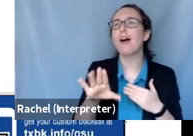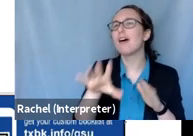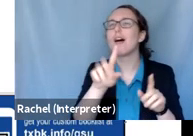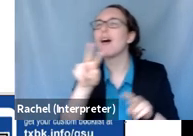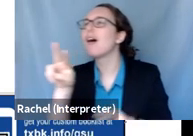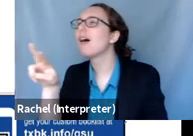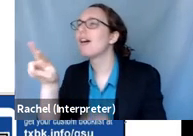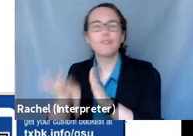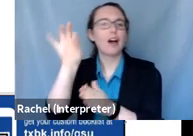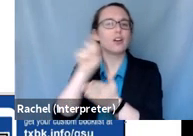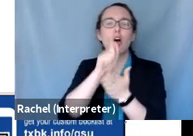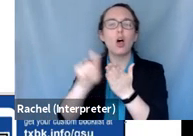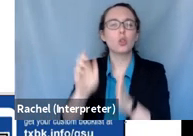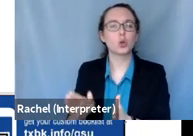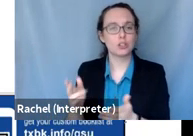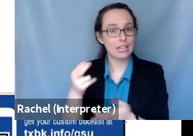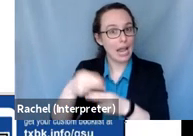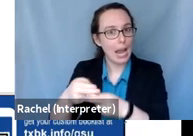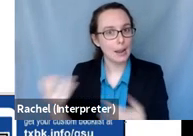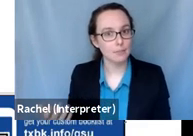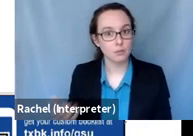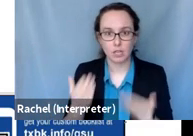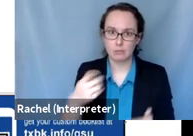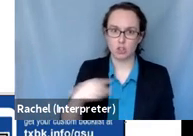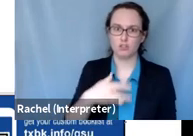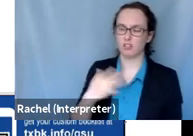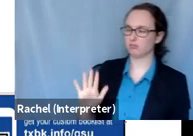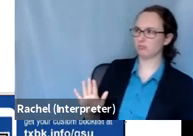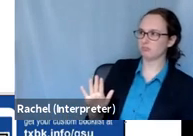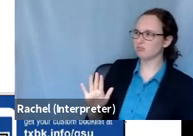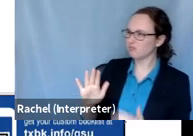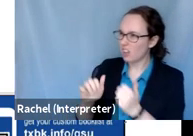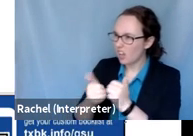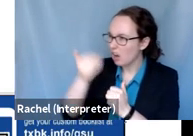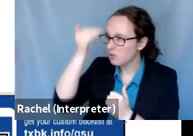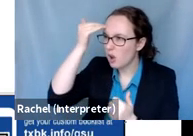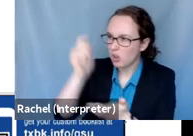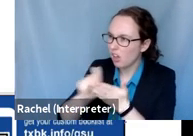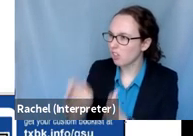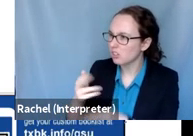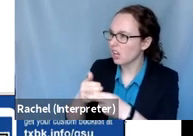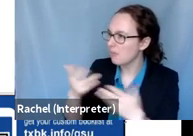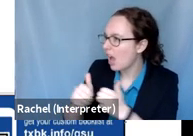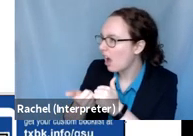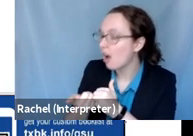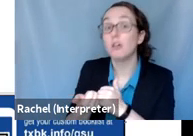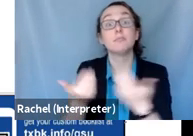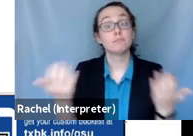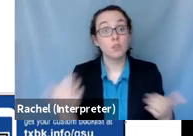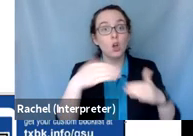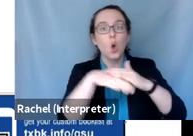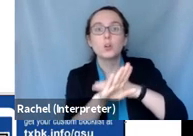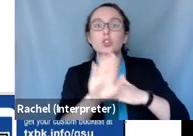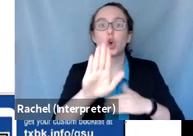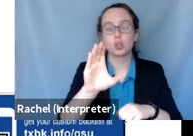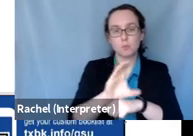do some pre-work. You'll notice the URL here at the bottom. You just type that into your computer or your phone, and it'll prompt you